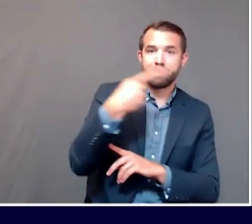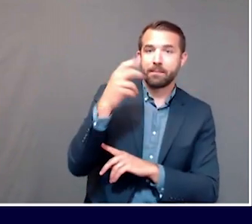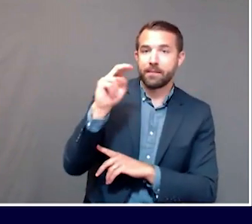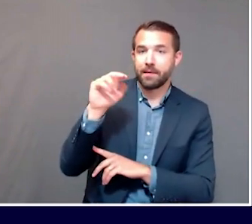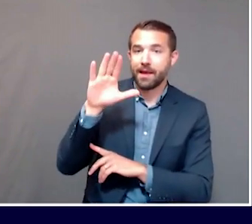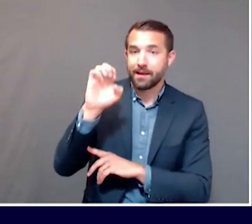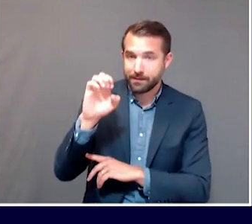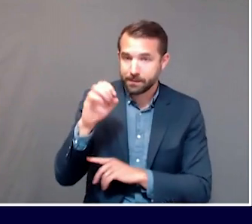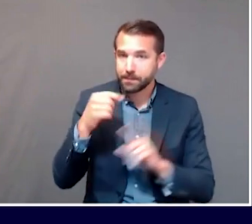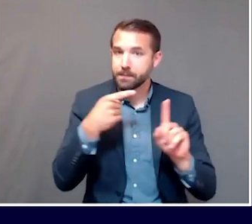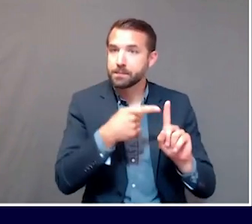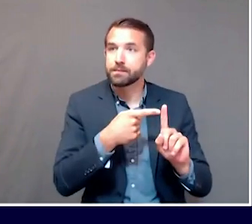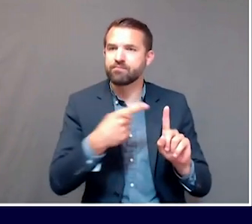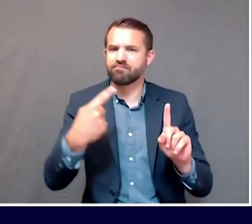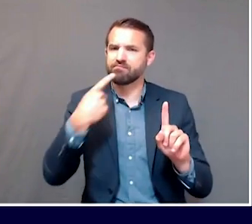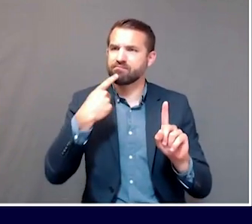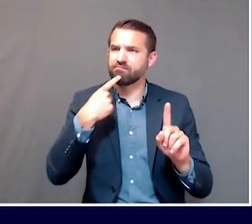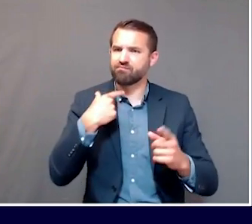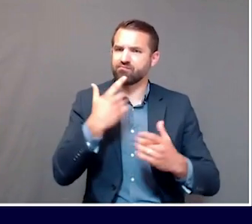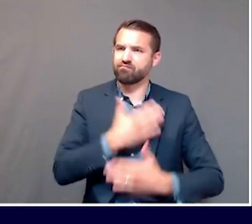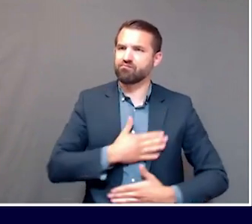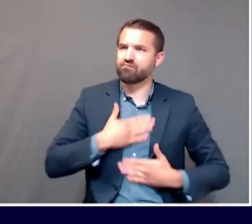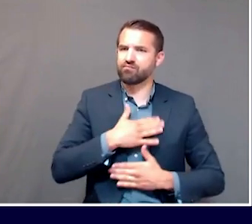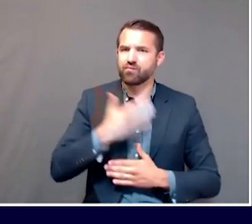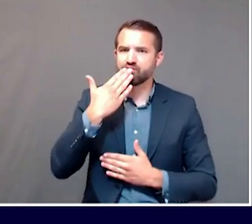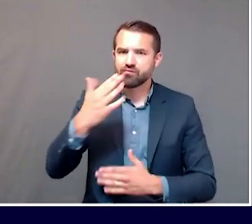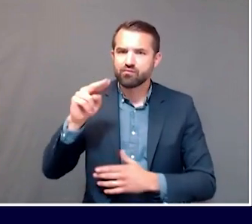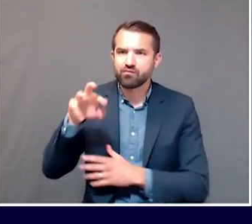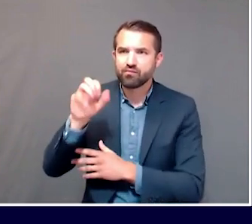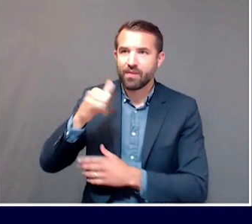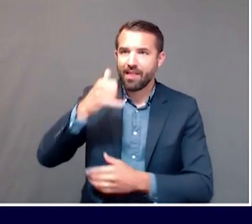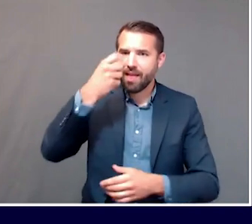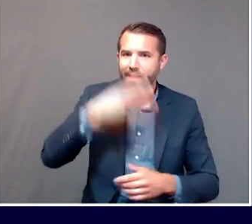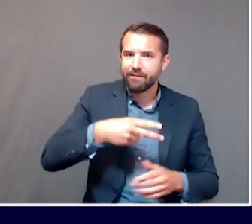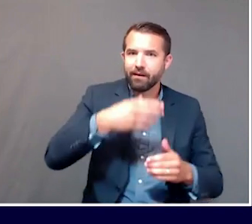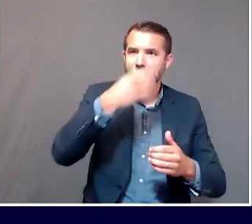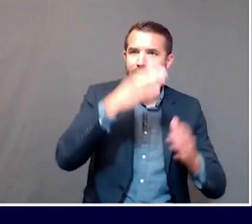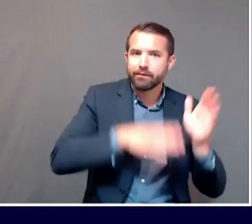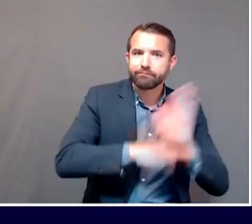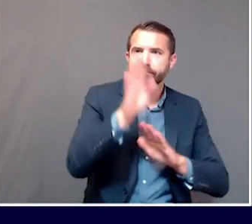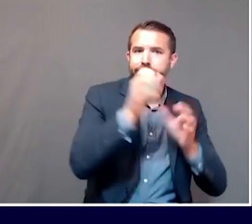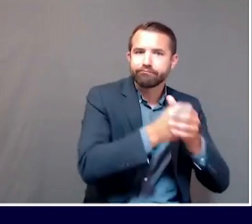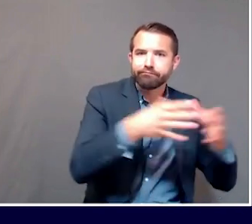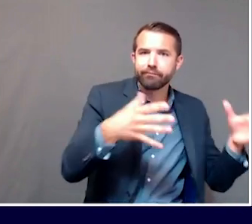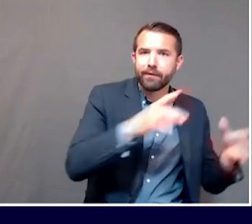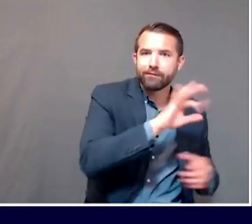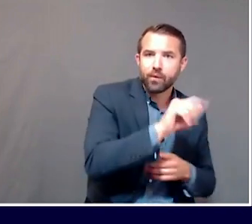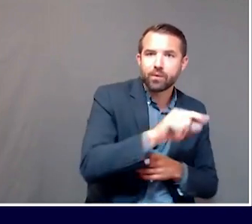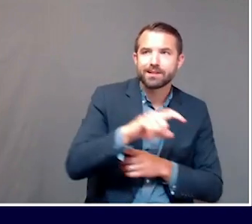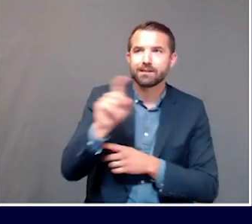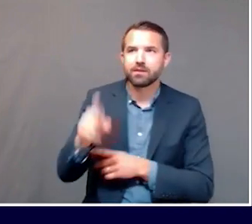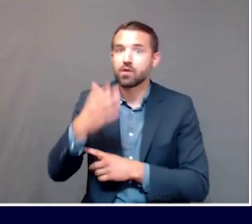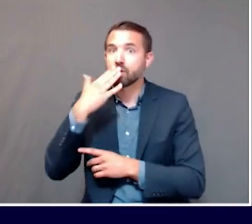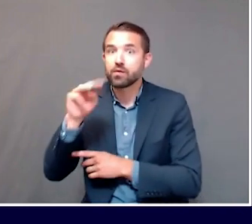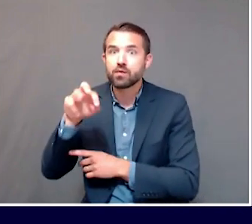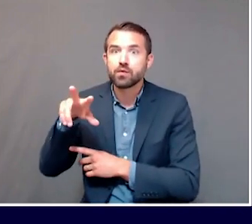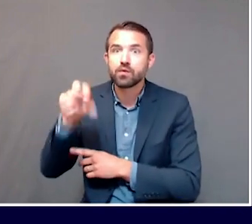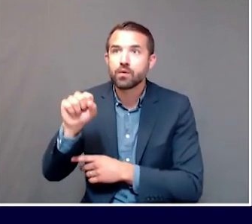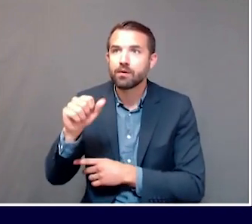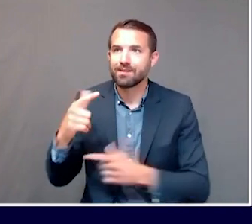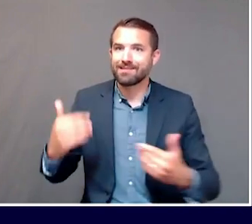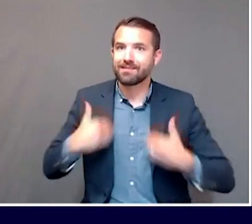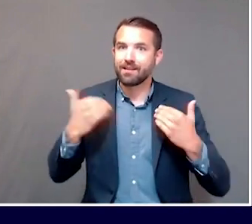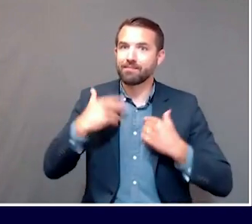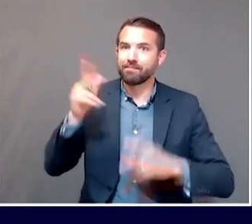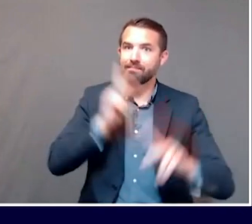news and a good thing that half of the spikes in cases in Florida and Texas are among people under 35. The Washington